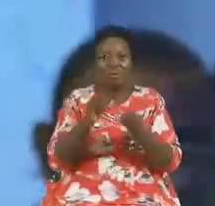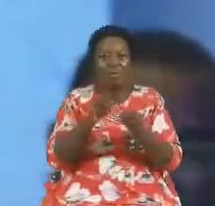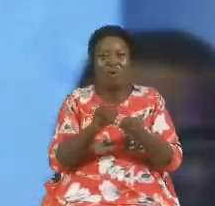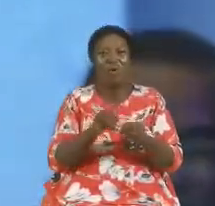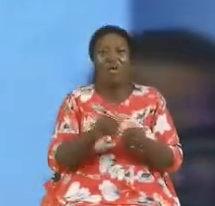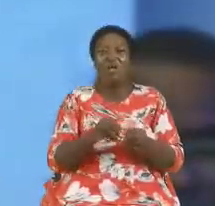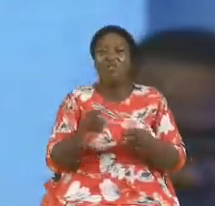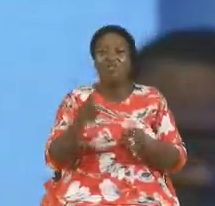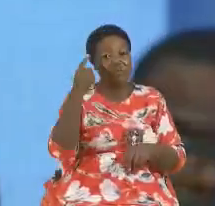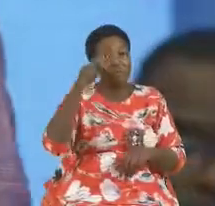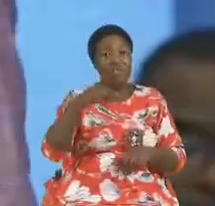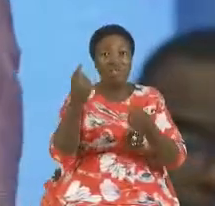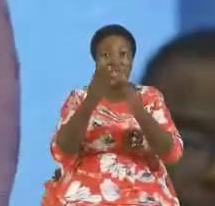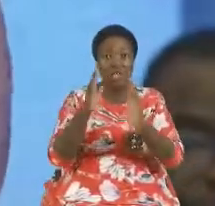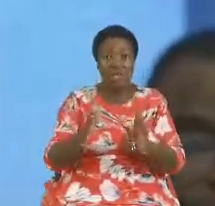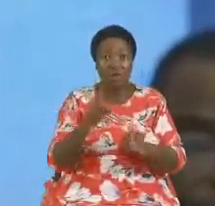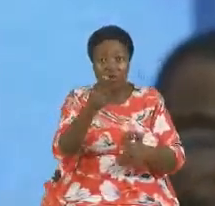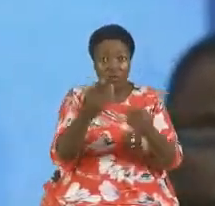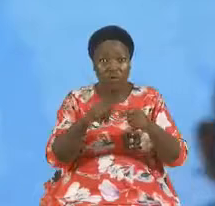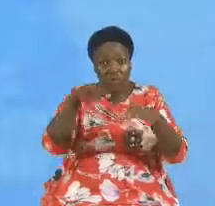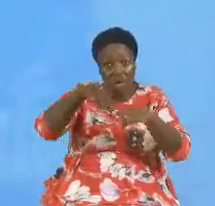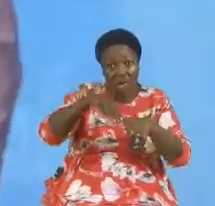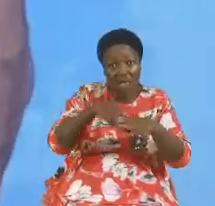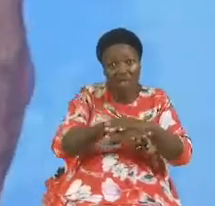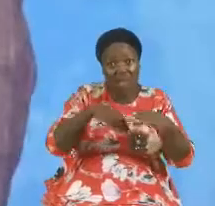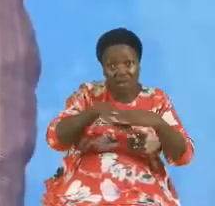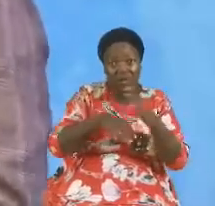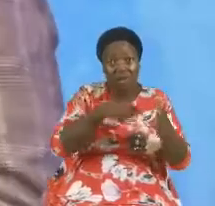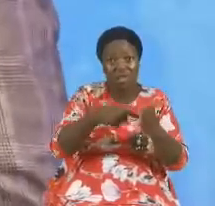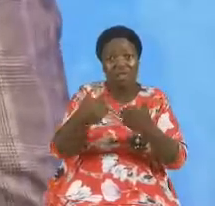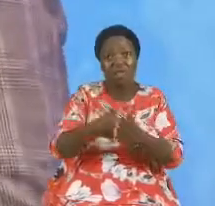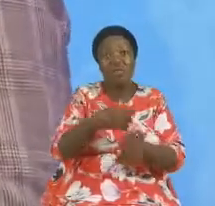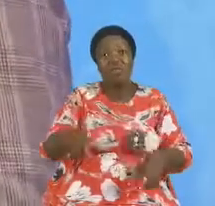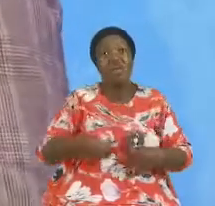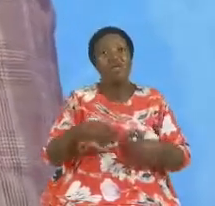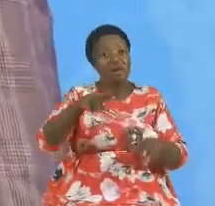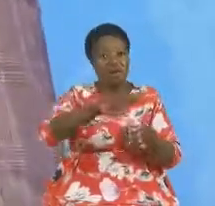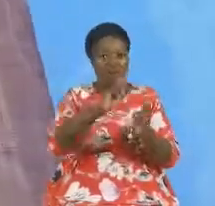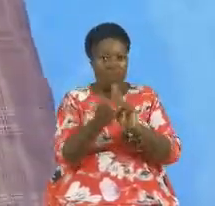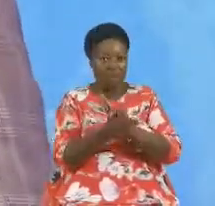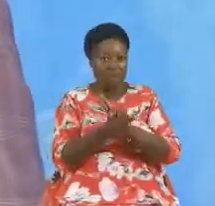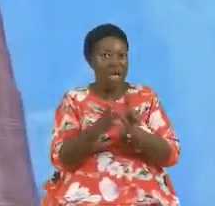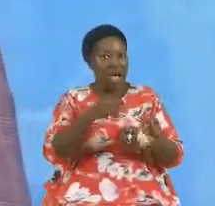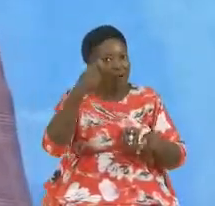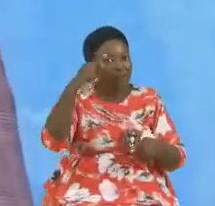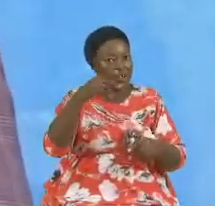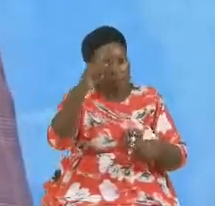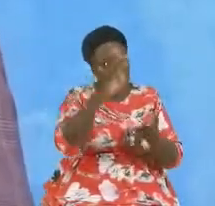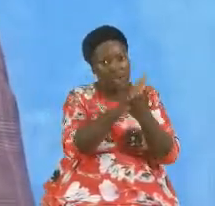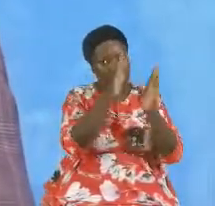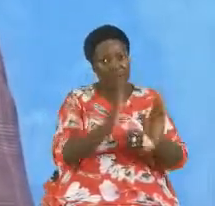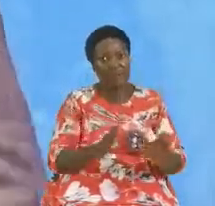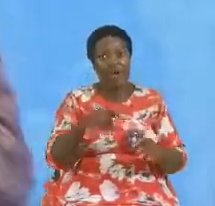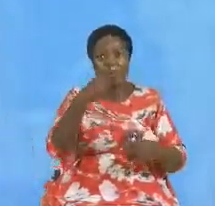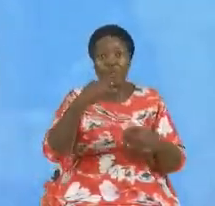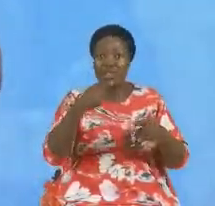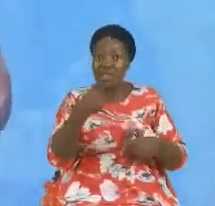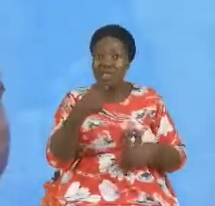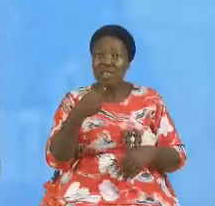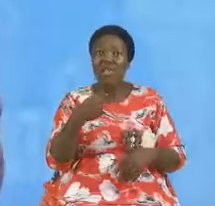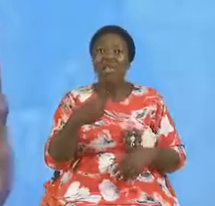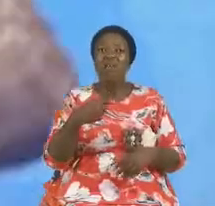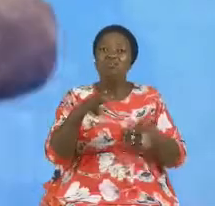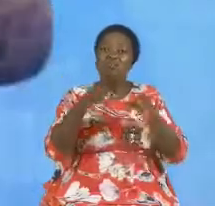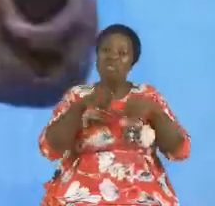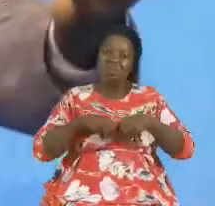no power can conquer you anymore. For the sinner, you want to enter into this new life,